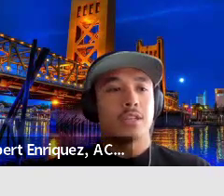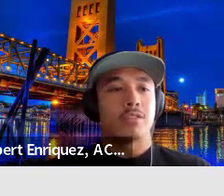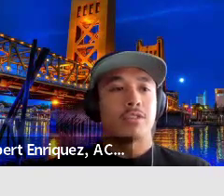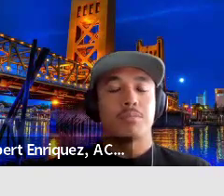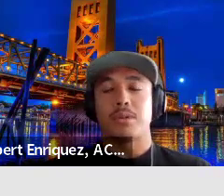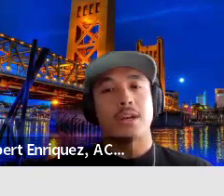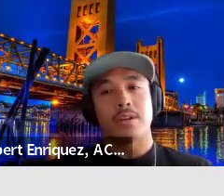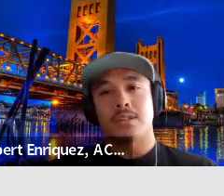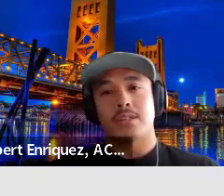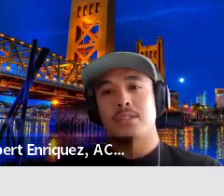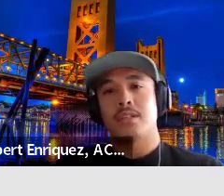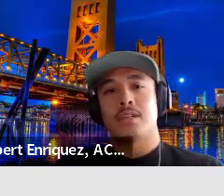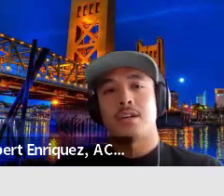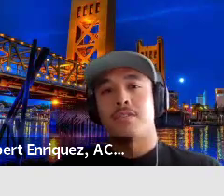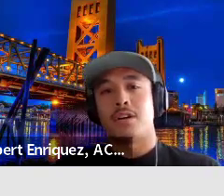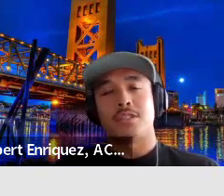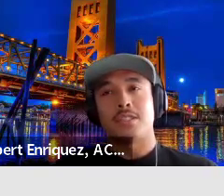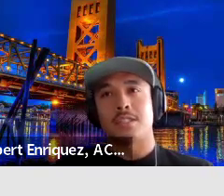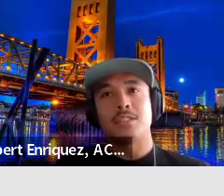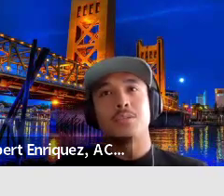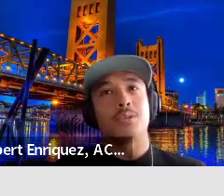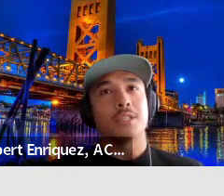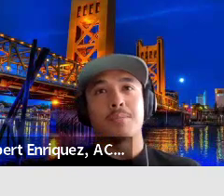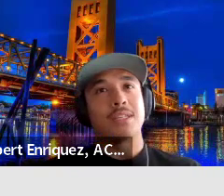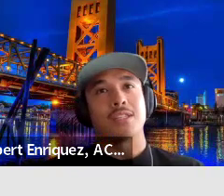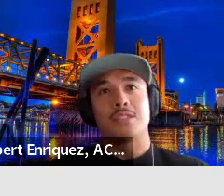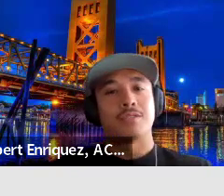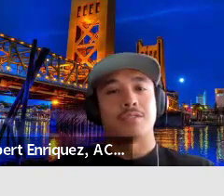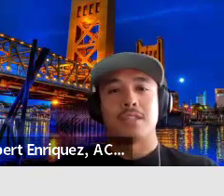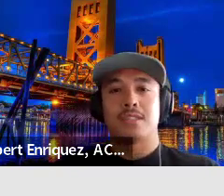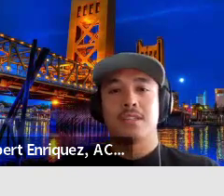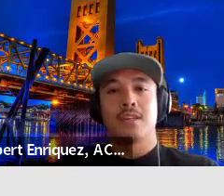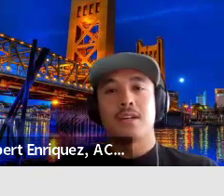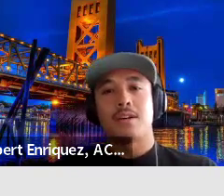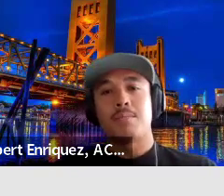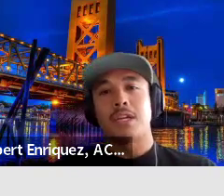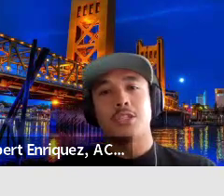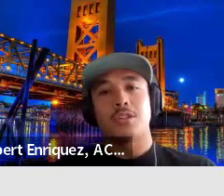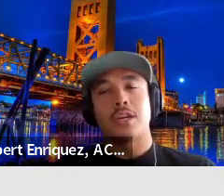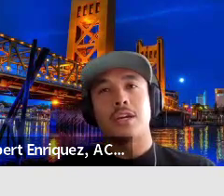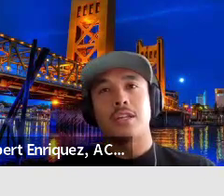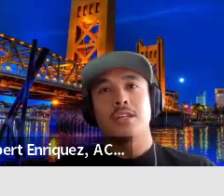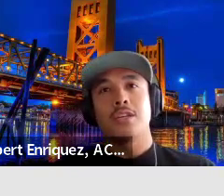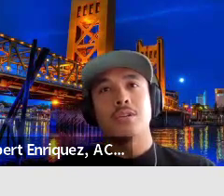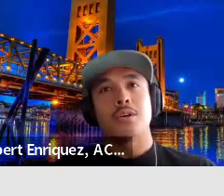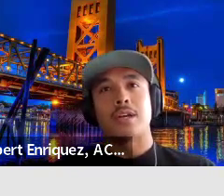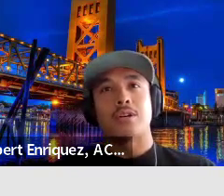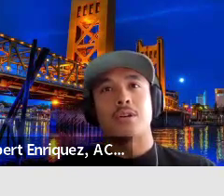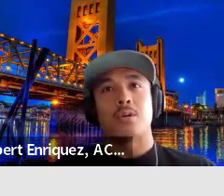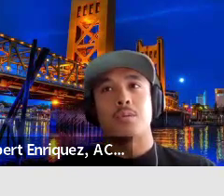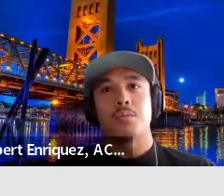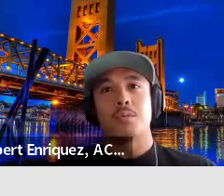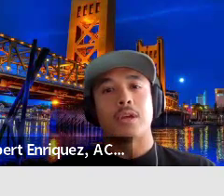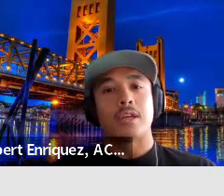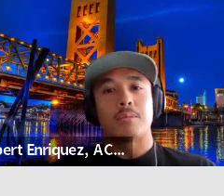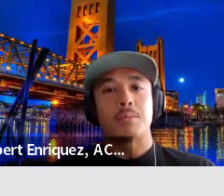support live in flood-prone areas, fall is a season to really just pay attention to floods, making sure that that